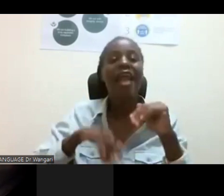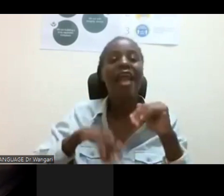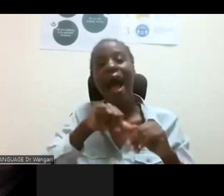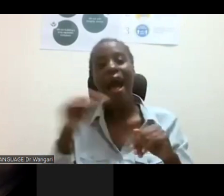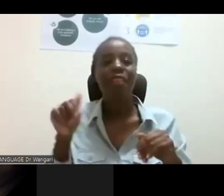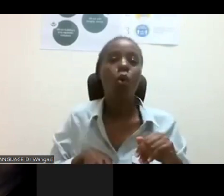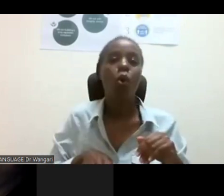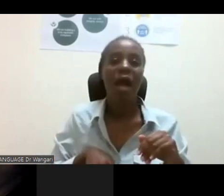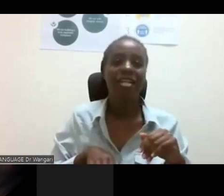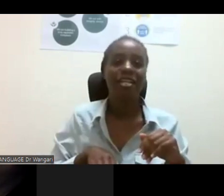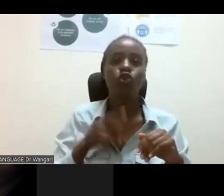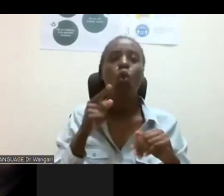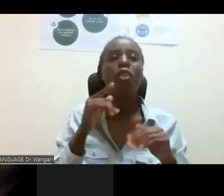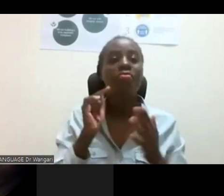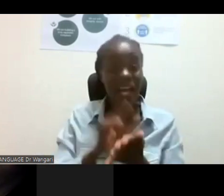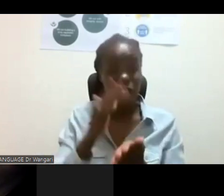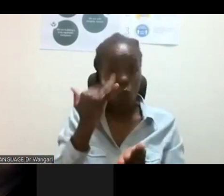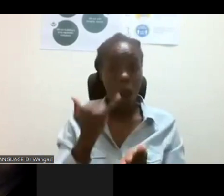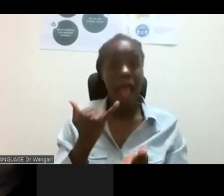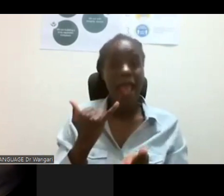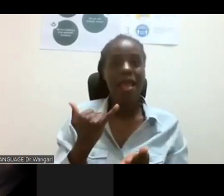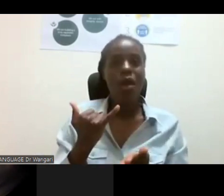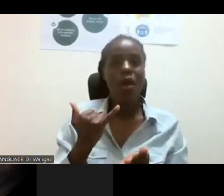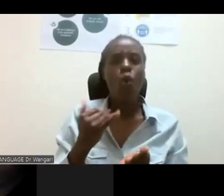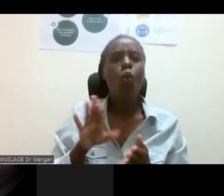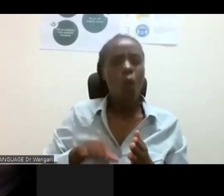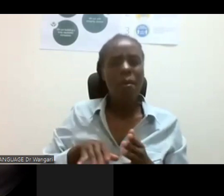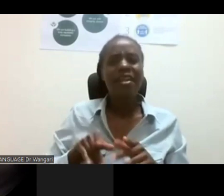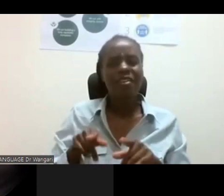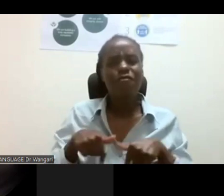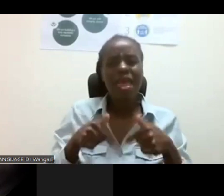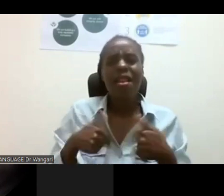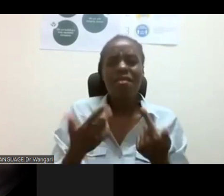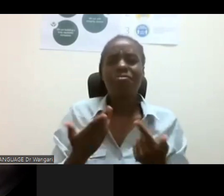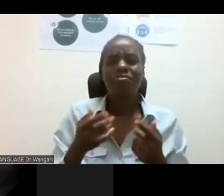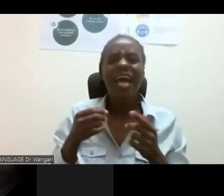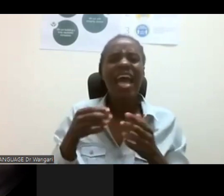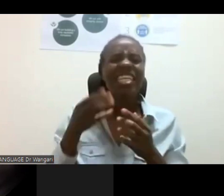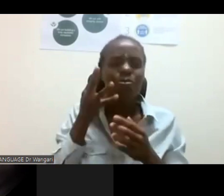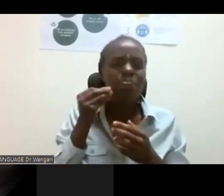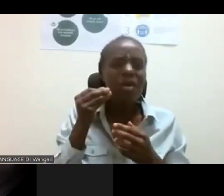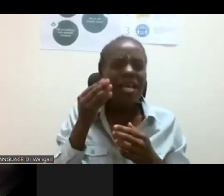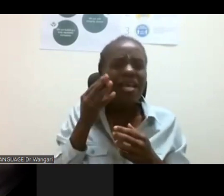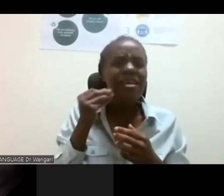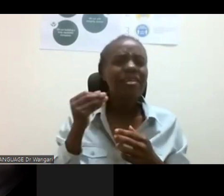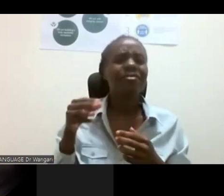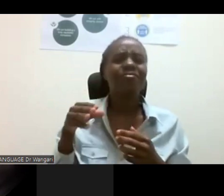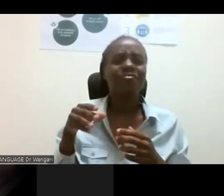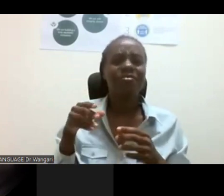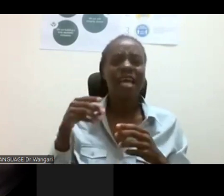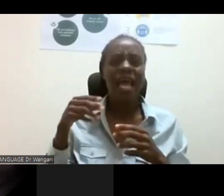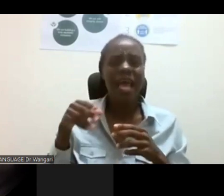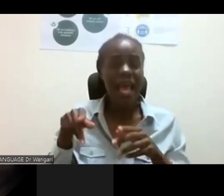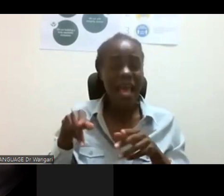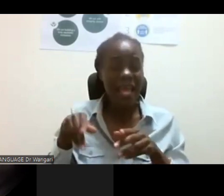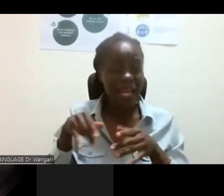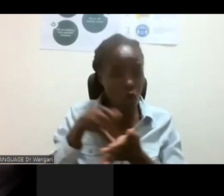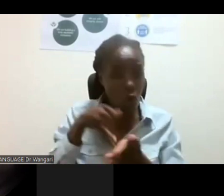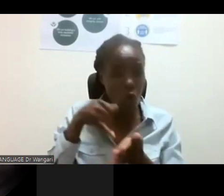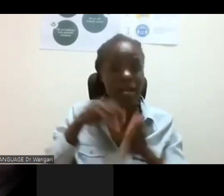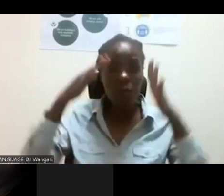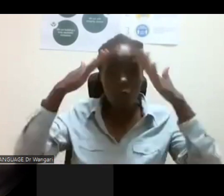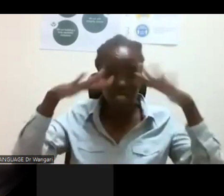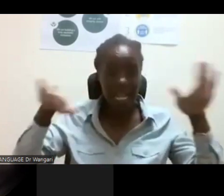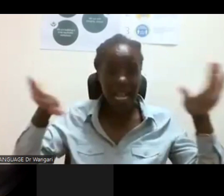in Muslim religion and the culture setup, women were forced to